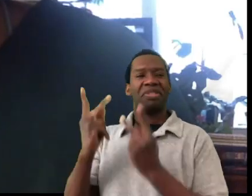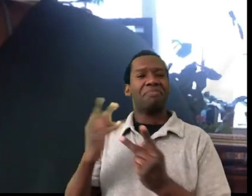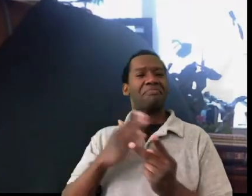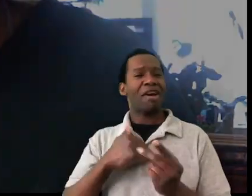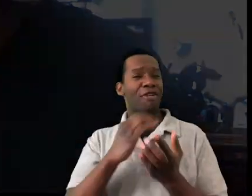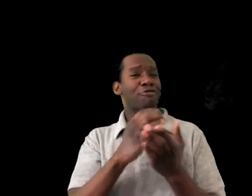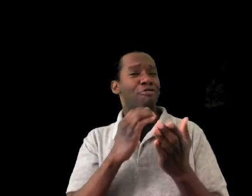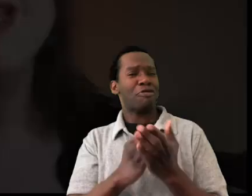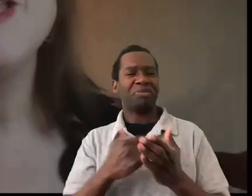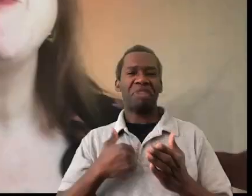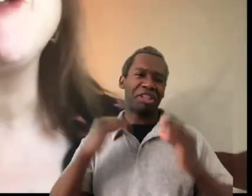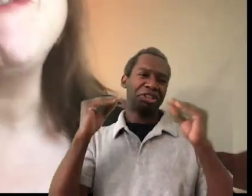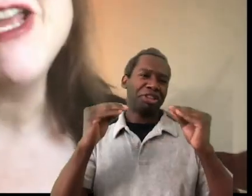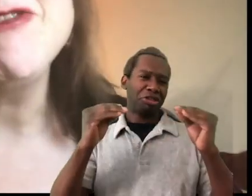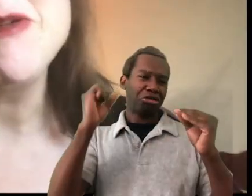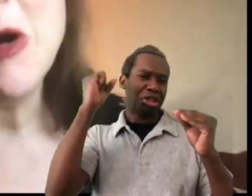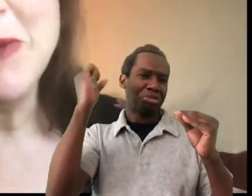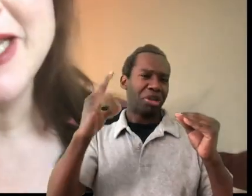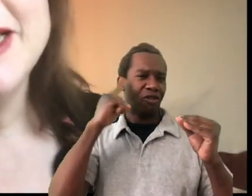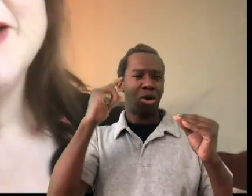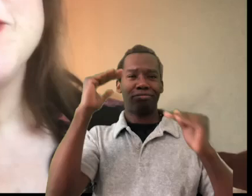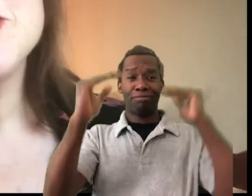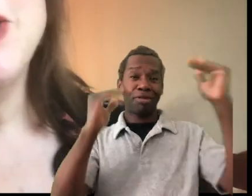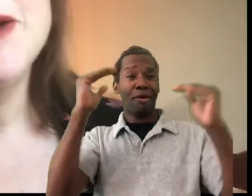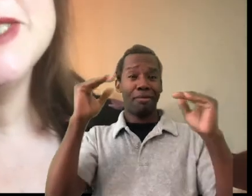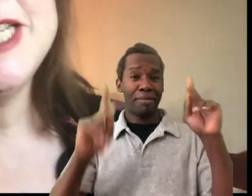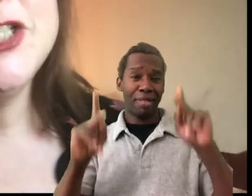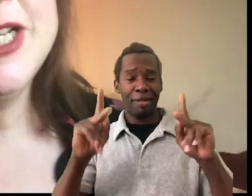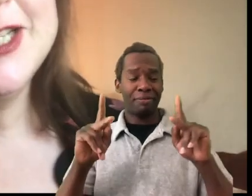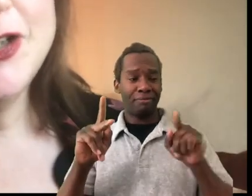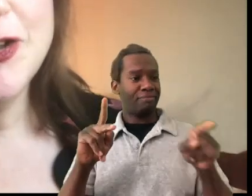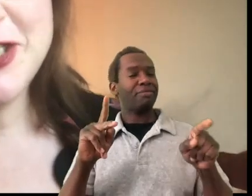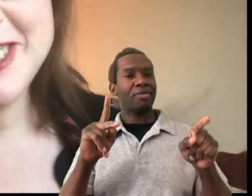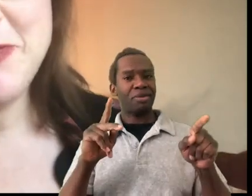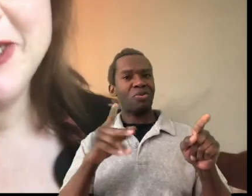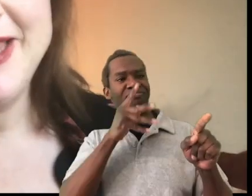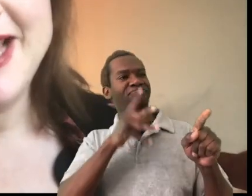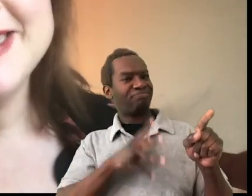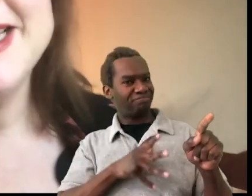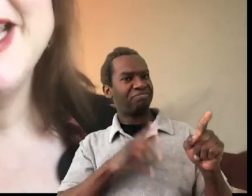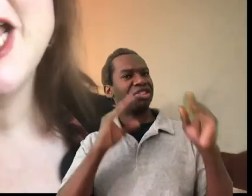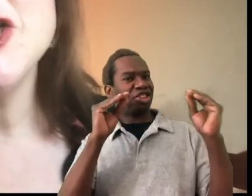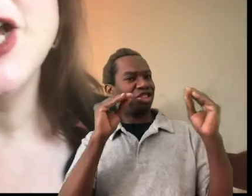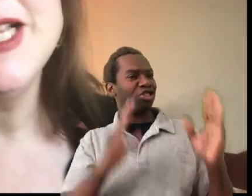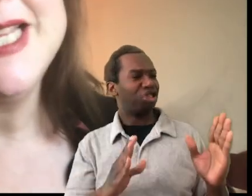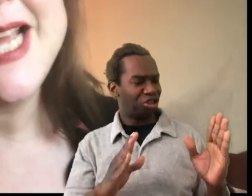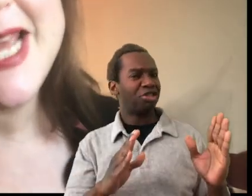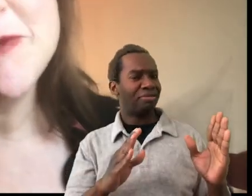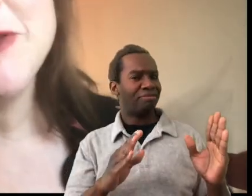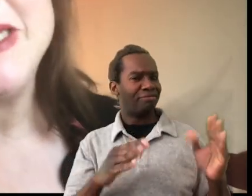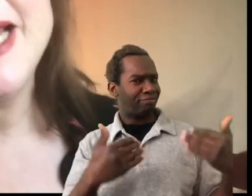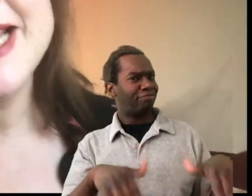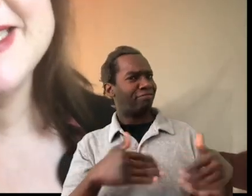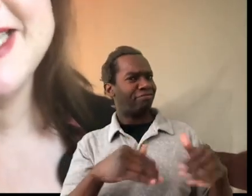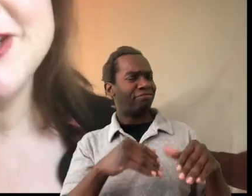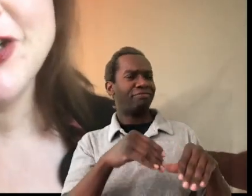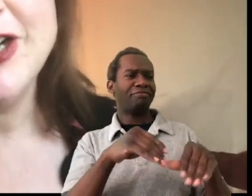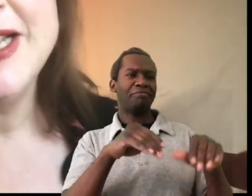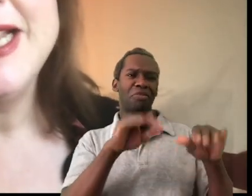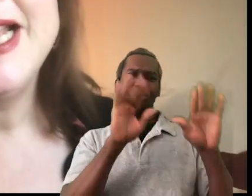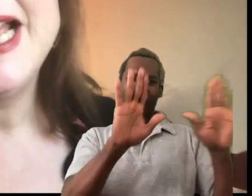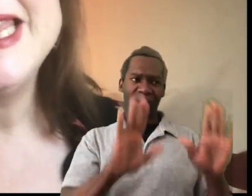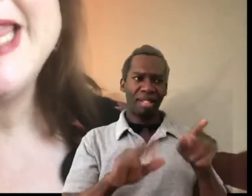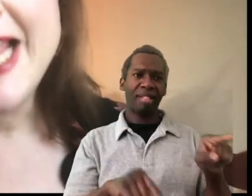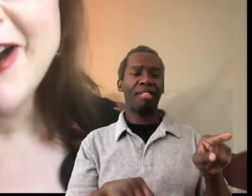and engaged. My favorite moment was when I was teaching an adult Shakespeare class and Johnny Lee came to be a guest